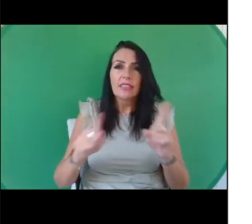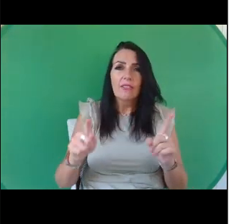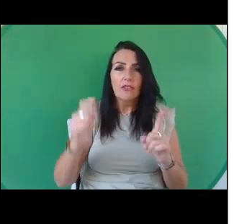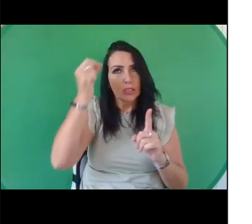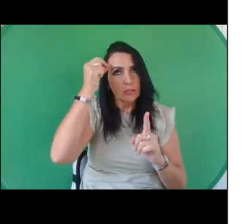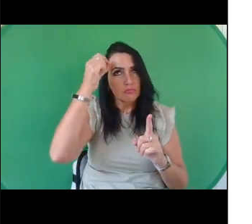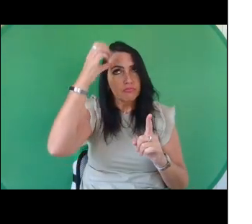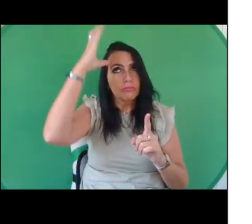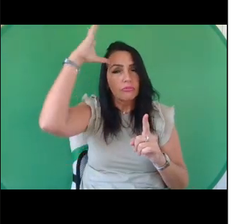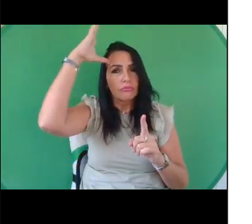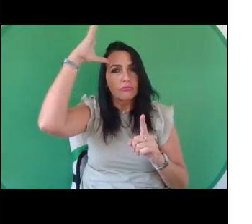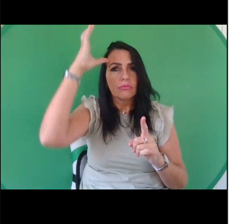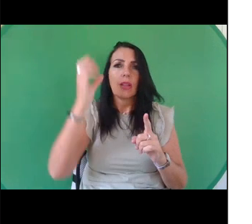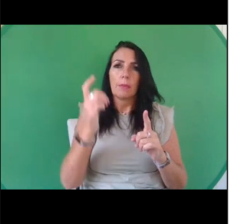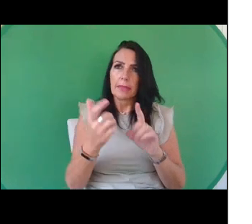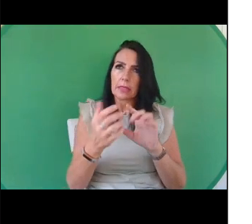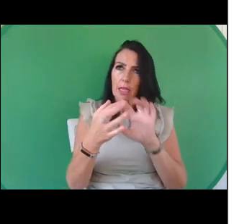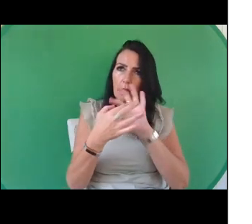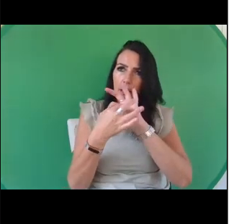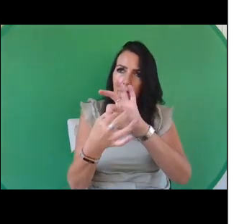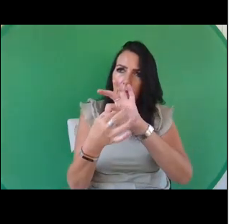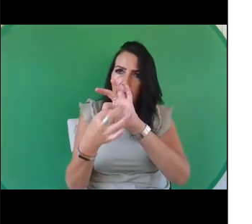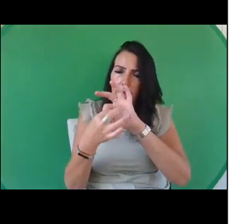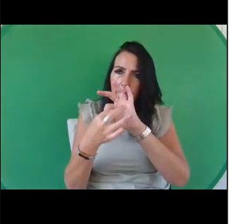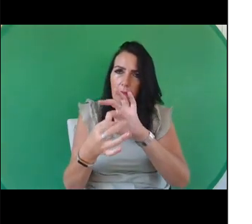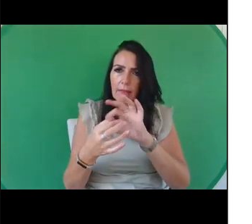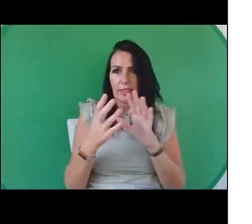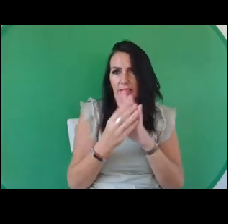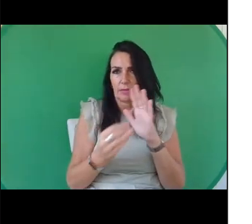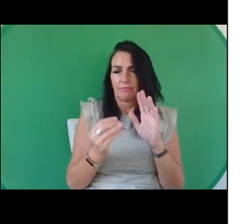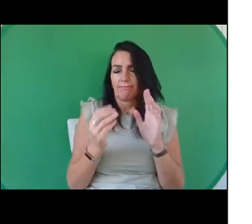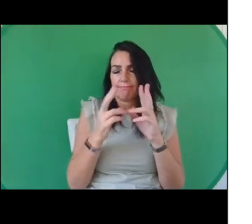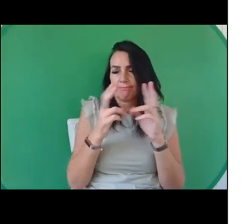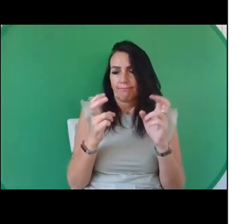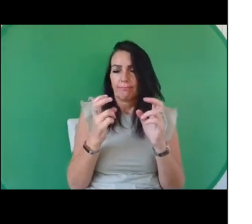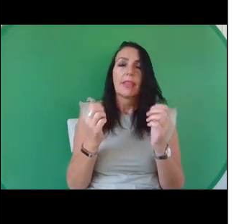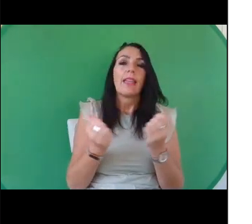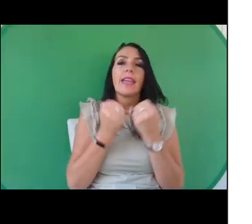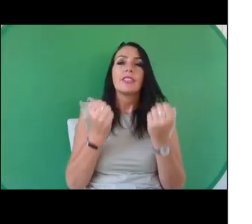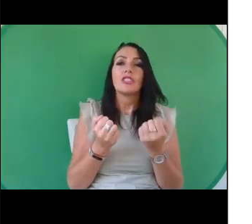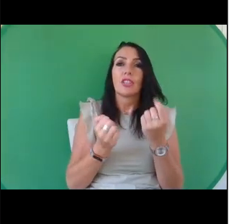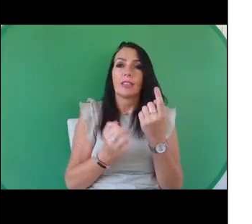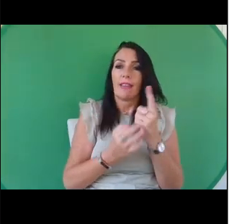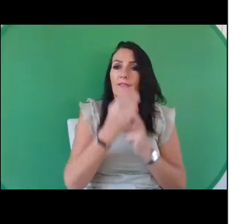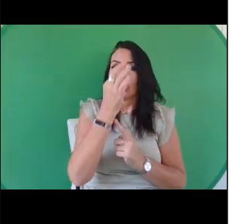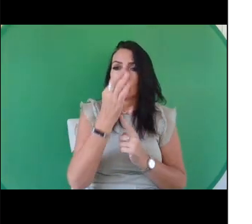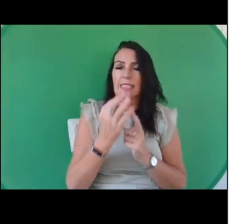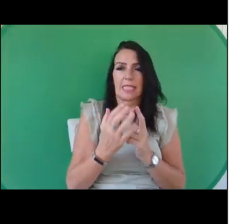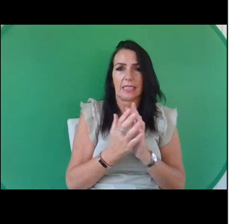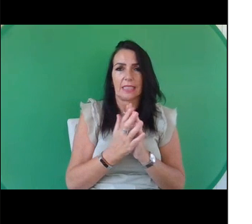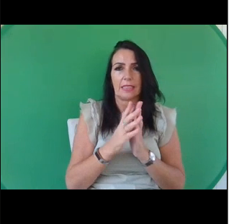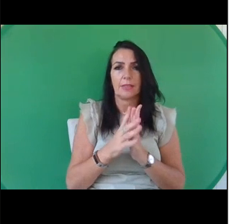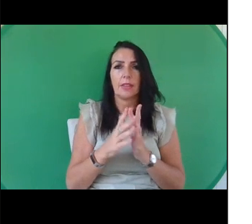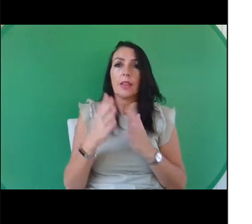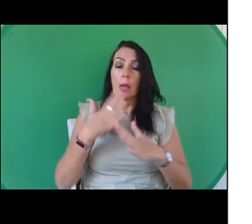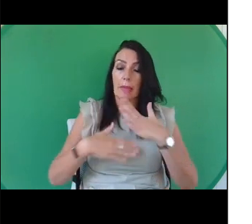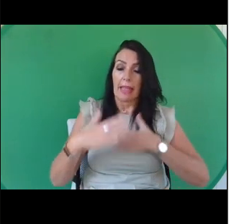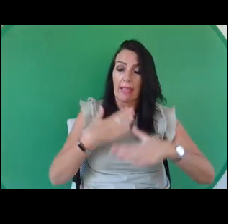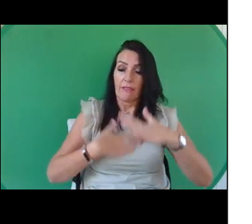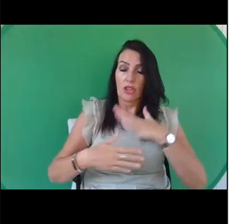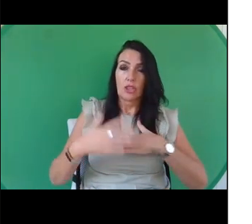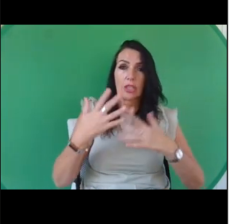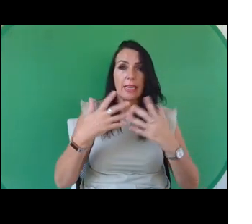can be a great way to engage your customers in topics like energy efficiency improvements, behaviours, and how to contribute to moving the